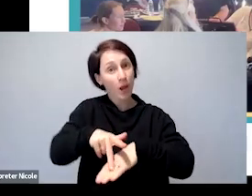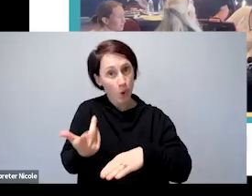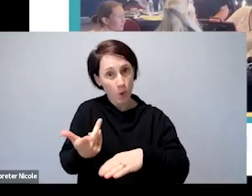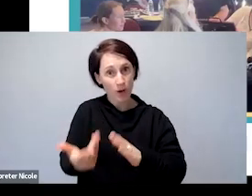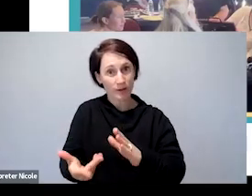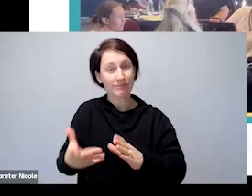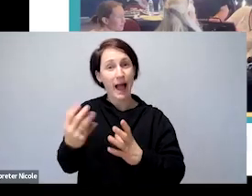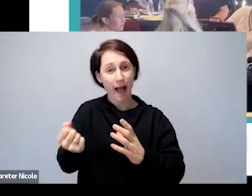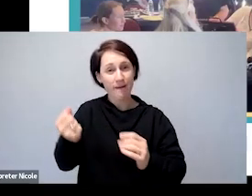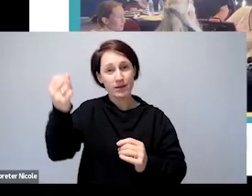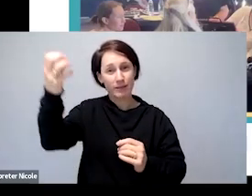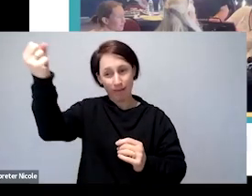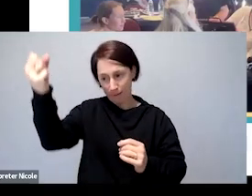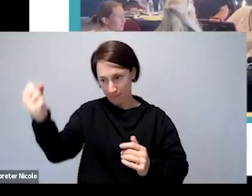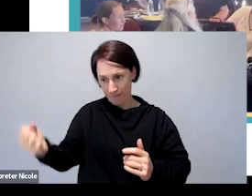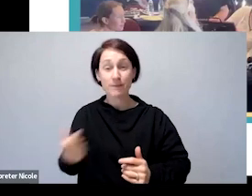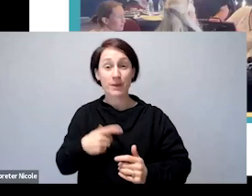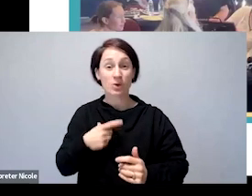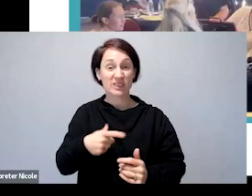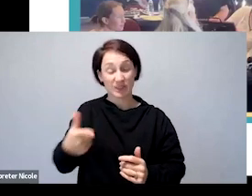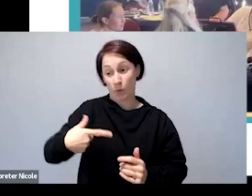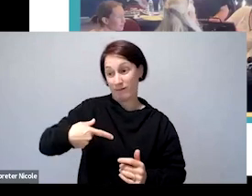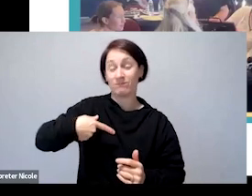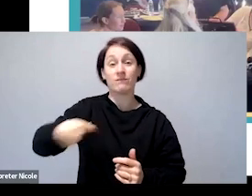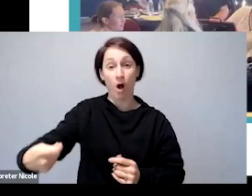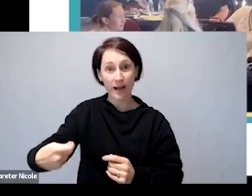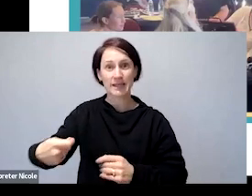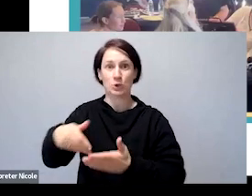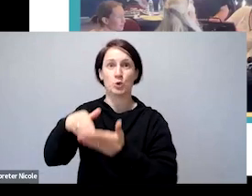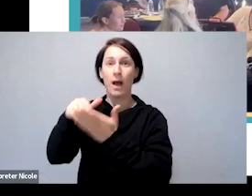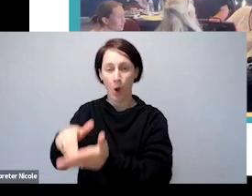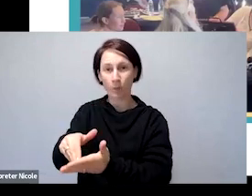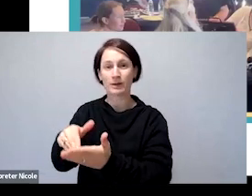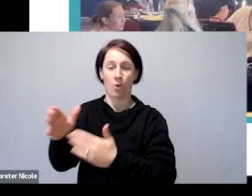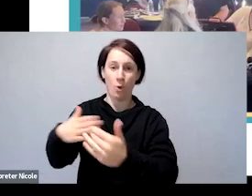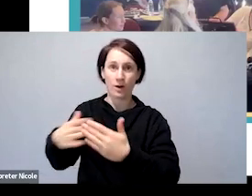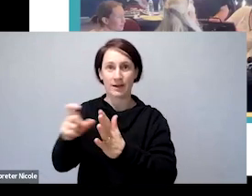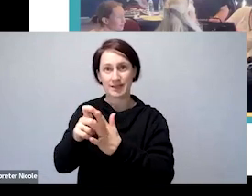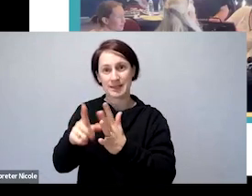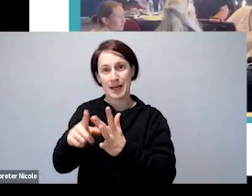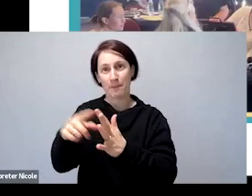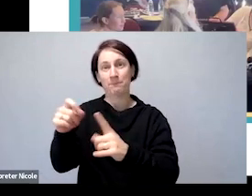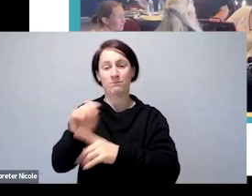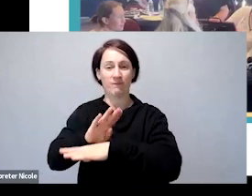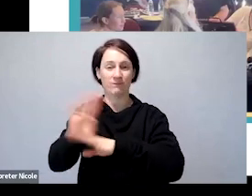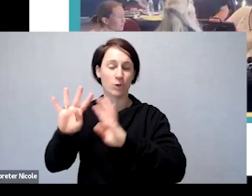we continue to be invited to hold DIP forums across communities. Next slide, please.